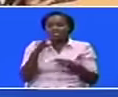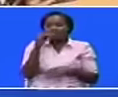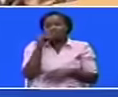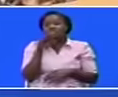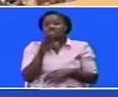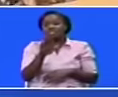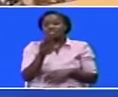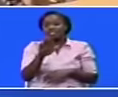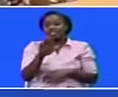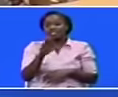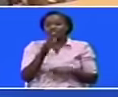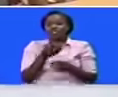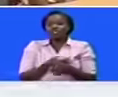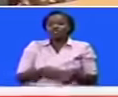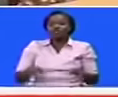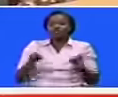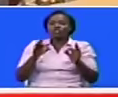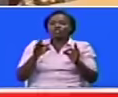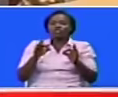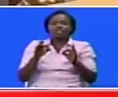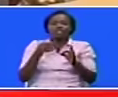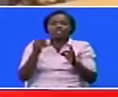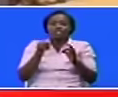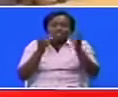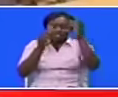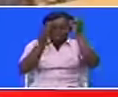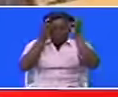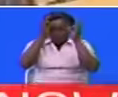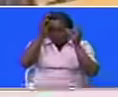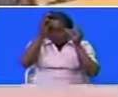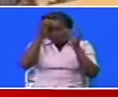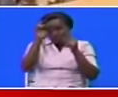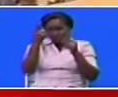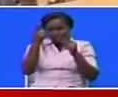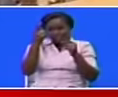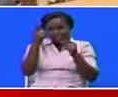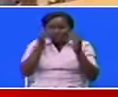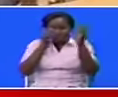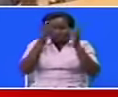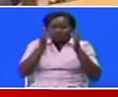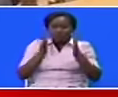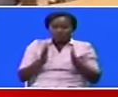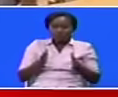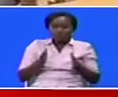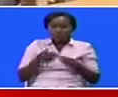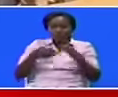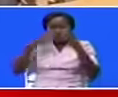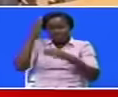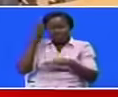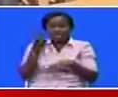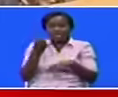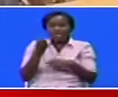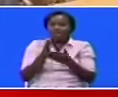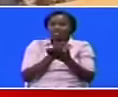been officiating the official graduation ceremony for the first graduates at this university. And among the highlights that the president